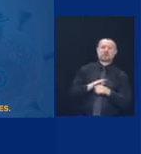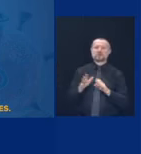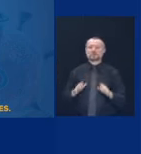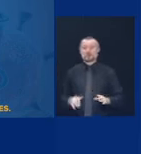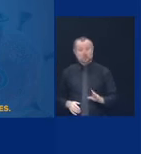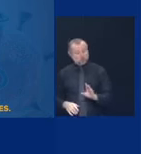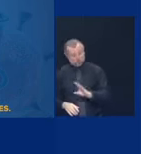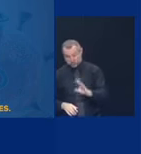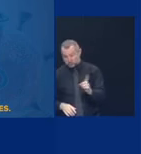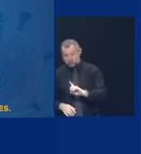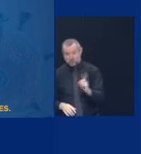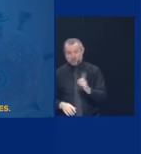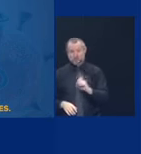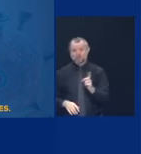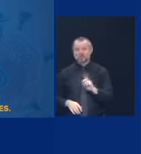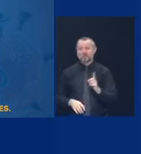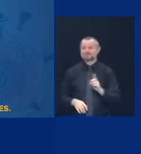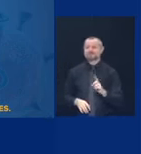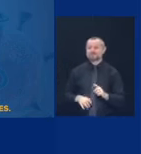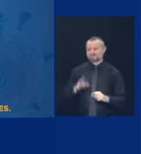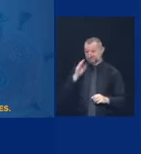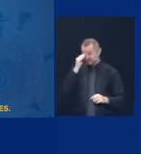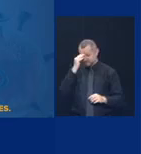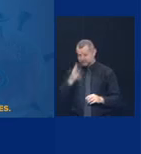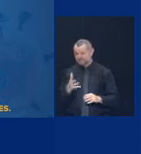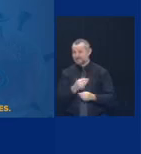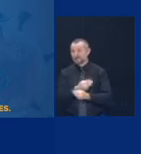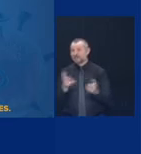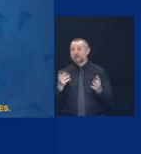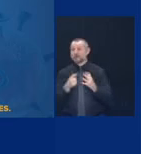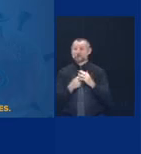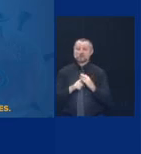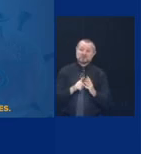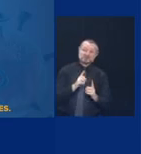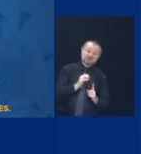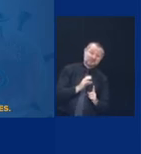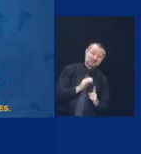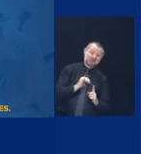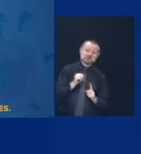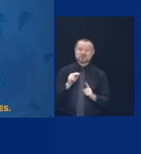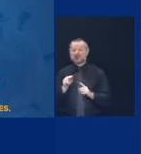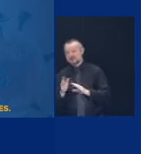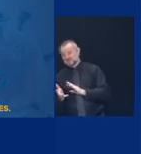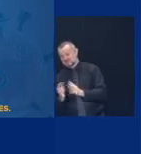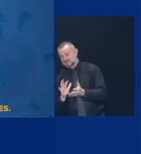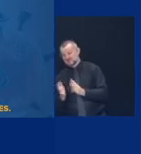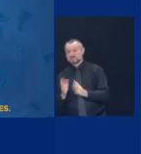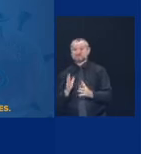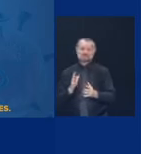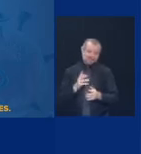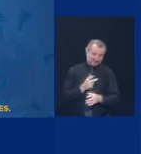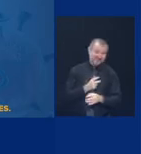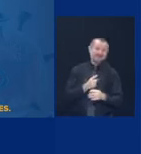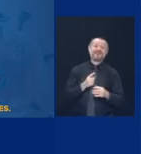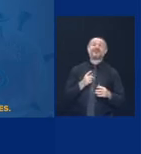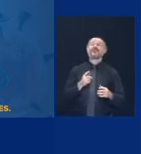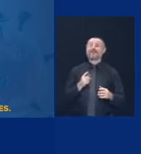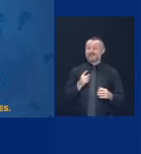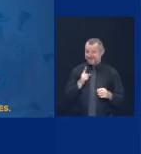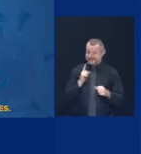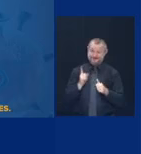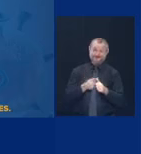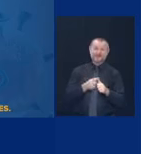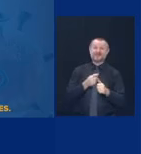is starting to come December, January, depending on who you believe. It will be for